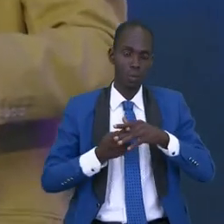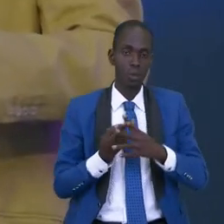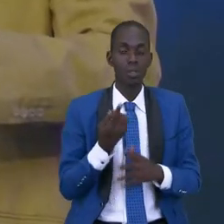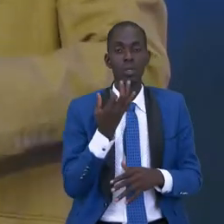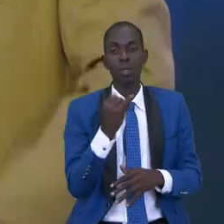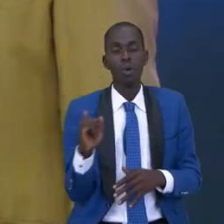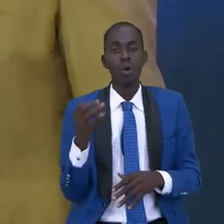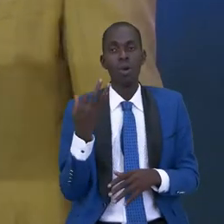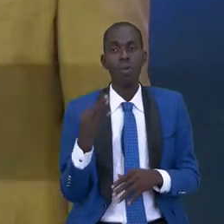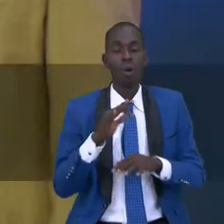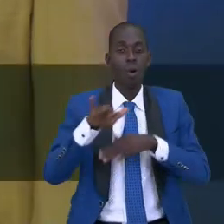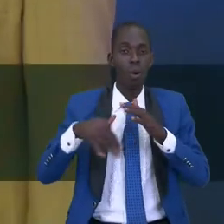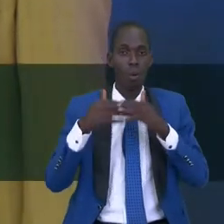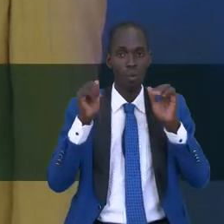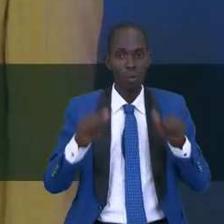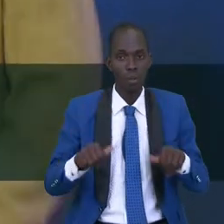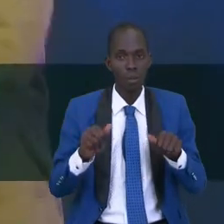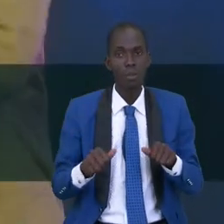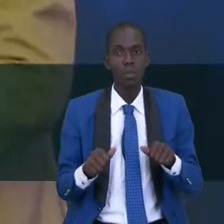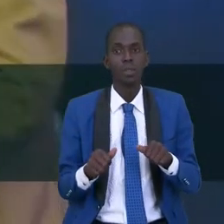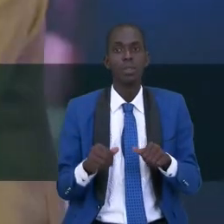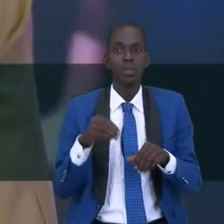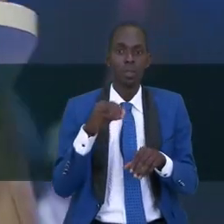possibilities of the faith of